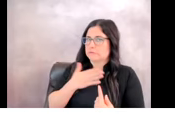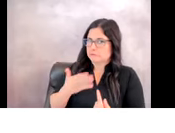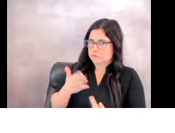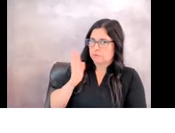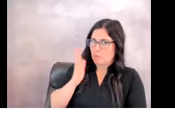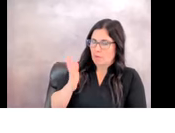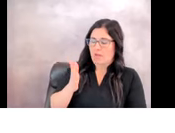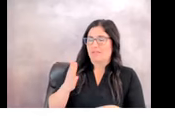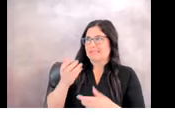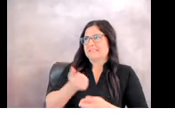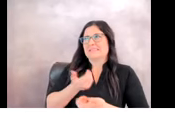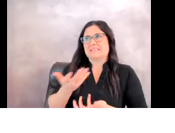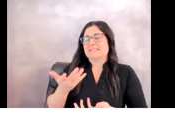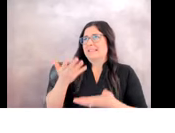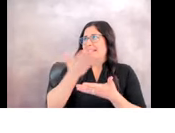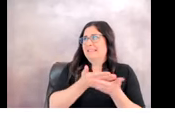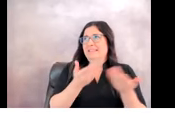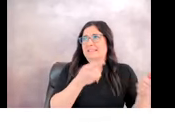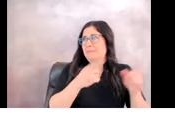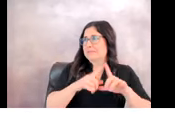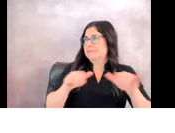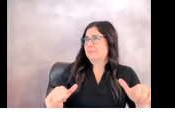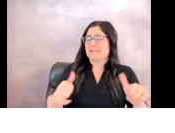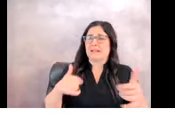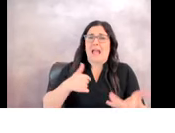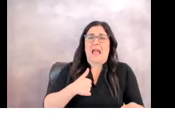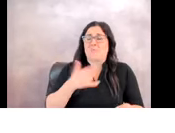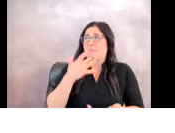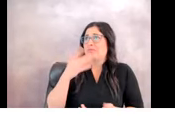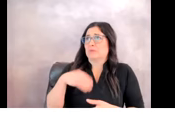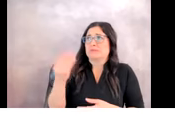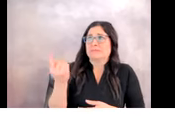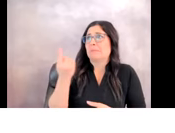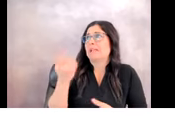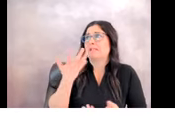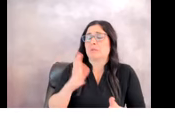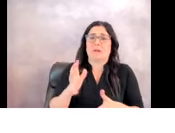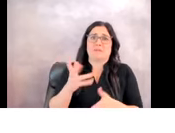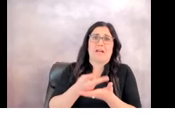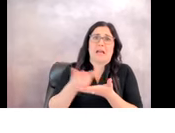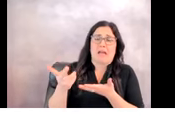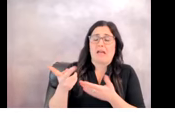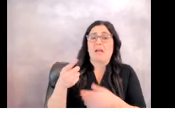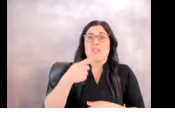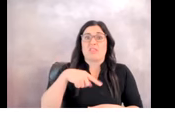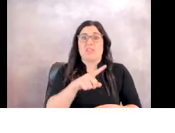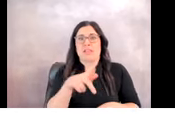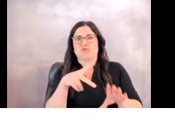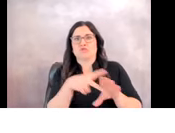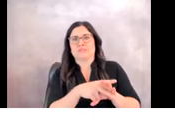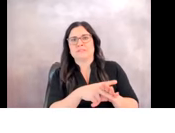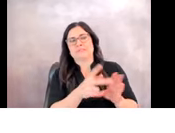things are going on in their lives, and they didn't want to turn in nothing. So they utilize other methods,